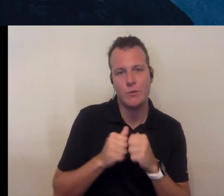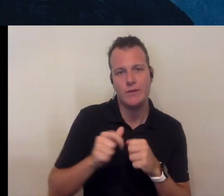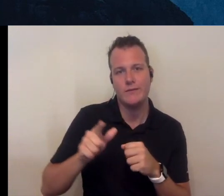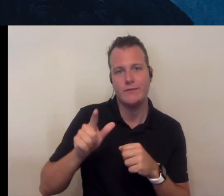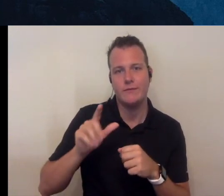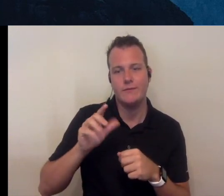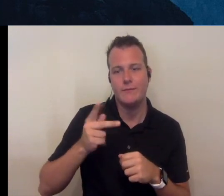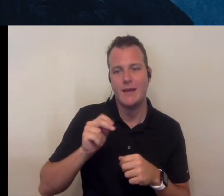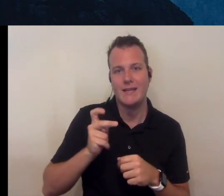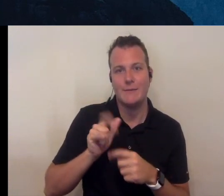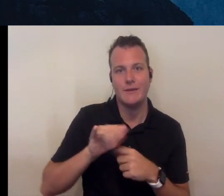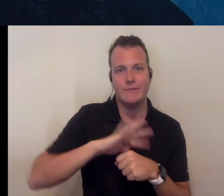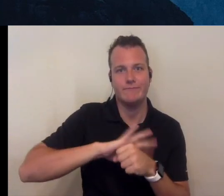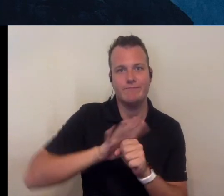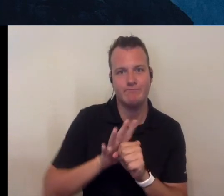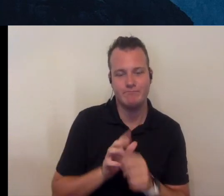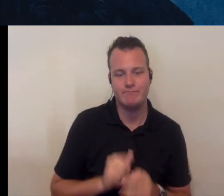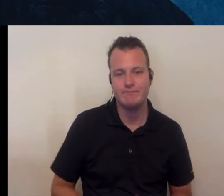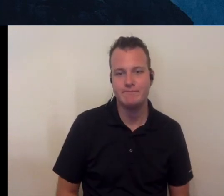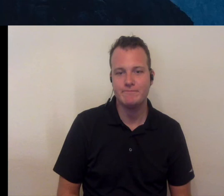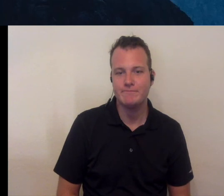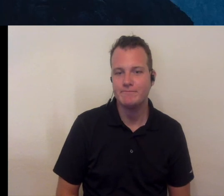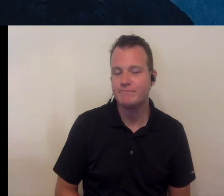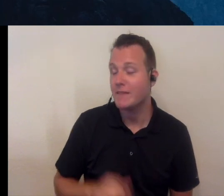challenging times right now with the pandemic.